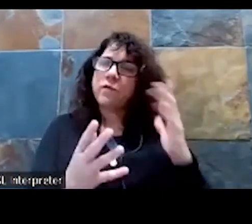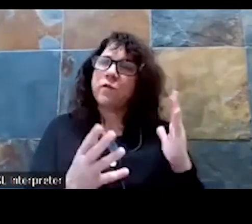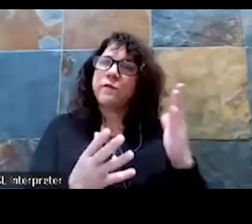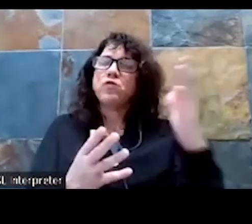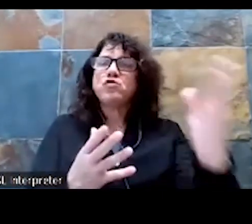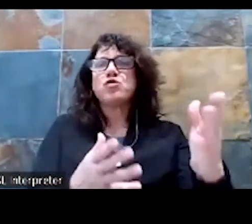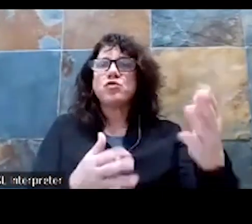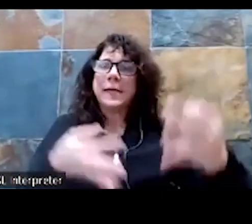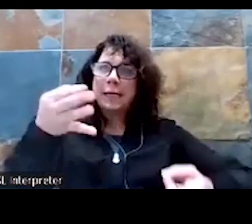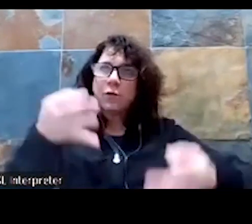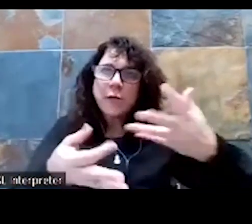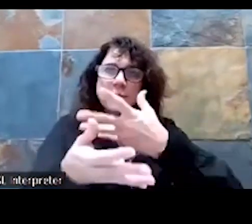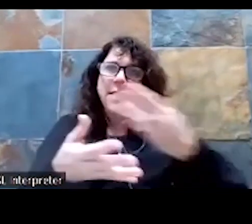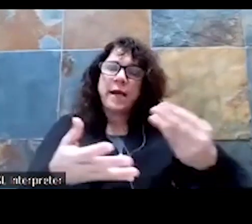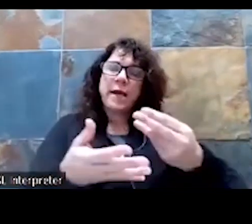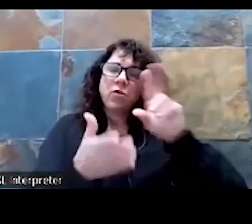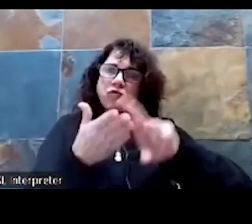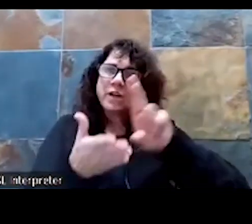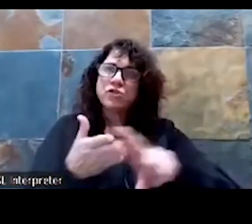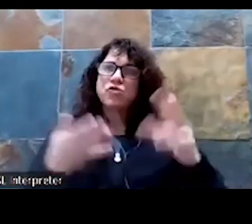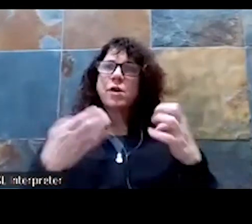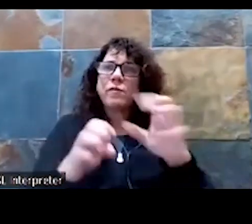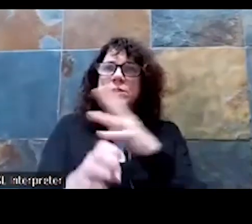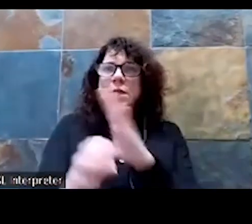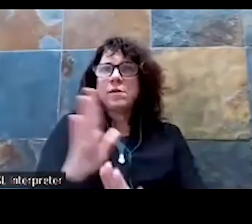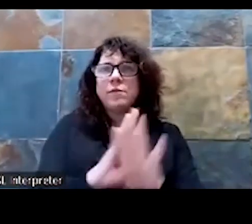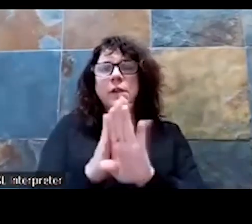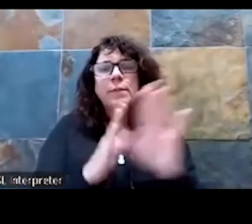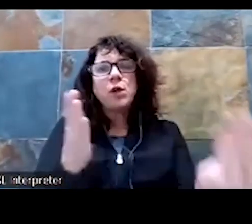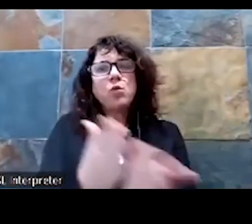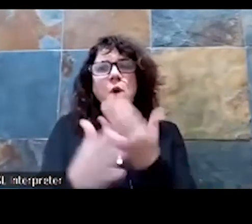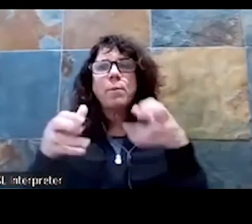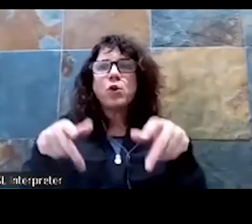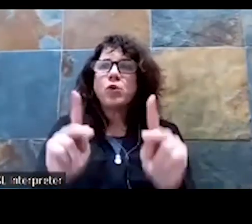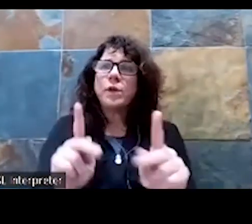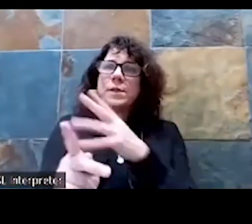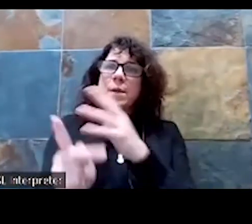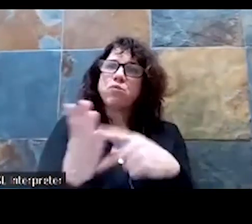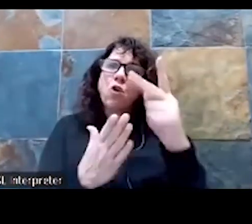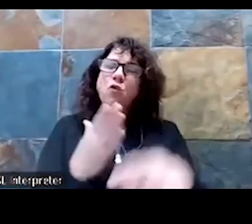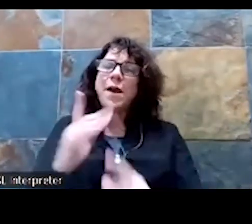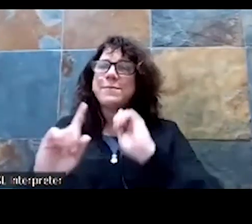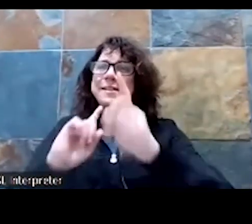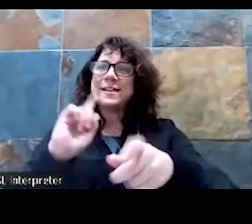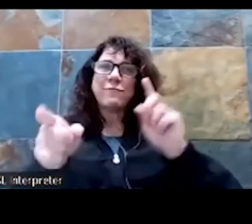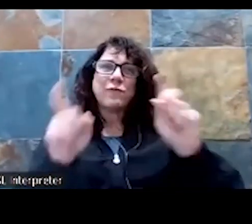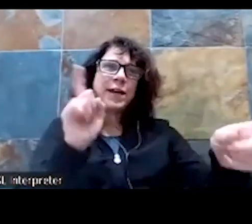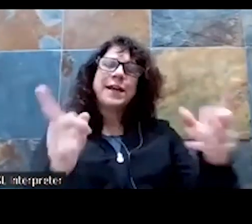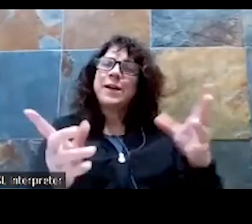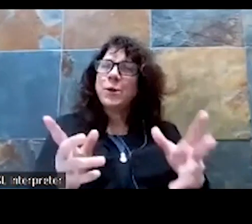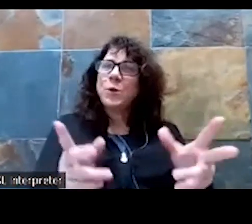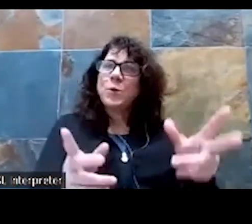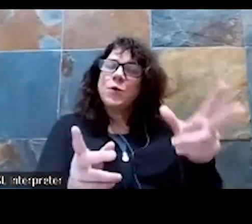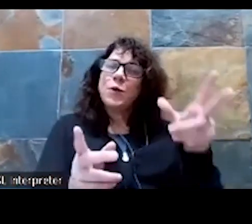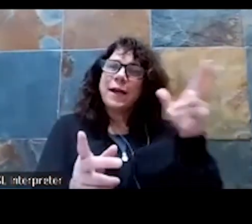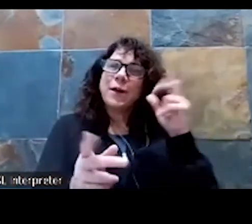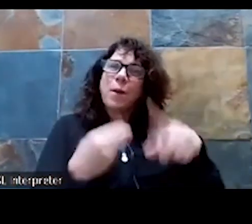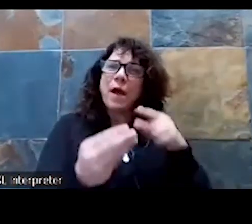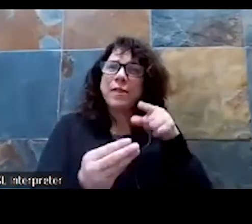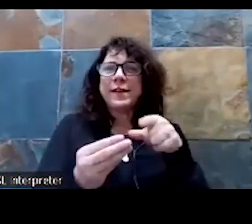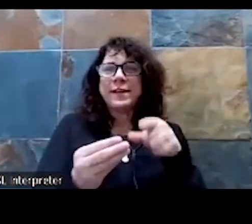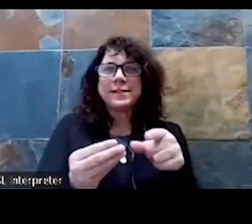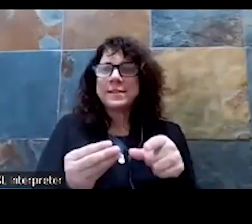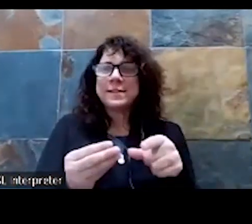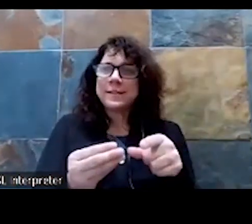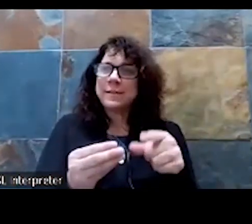hearings and research efforts, as well as developing new opportunities for program delivery. You'll be hearing about this throughout